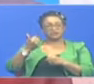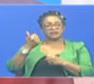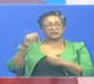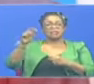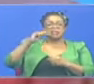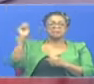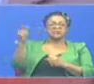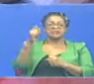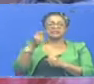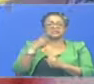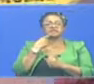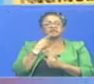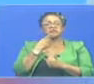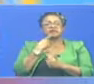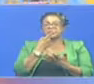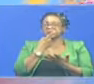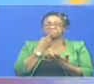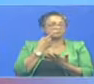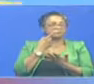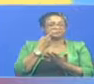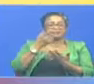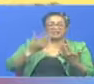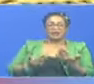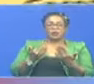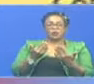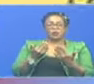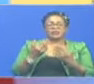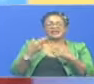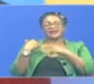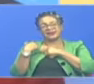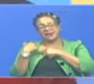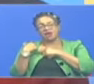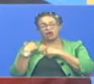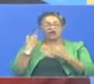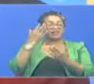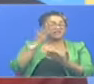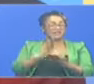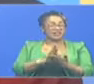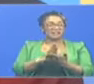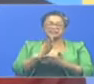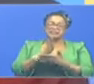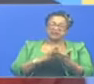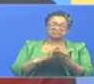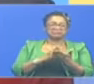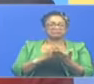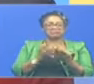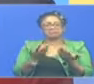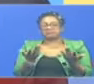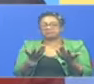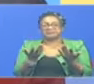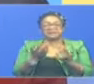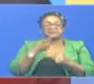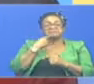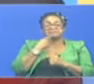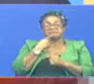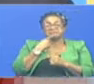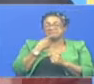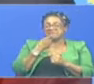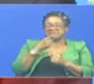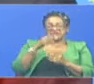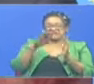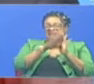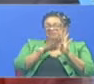talking, and they are saying they're really relying on faith, and some of them were even mocking the statement made by our president. What is